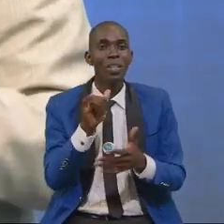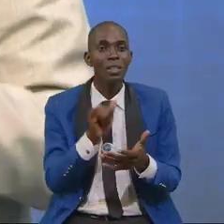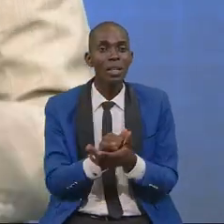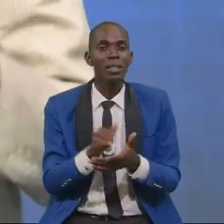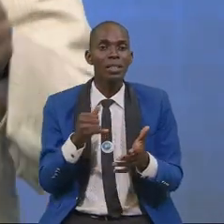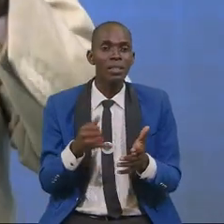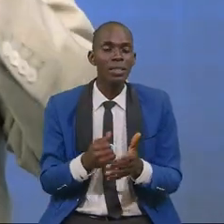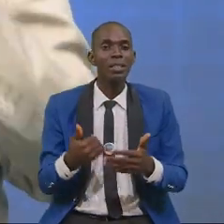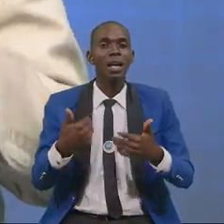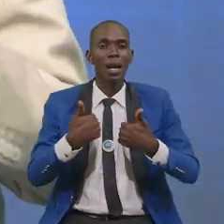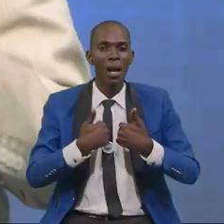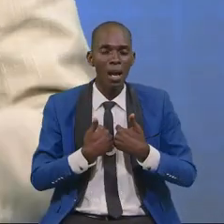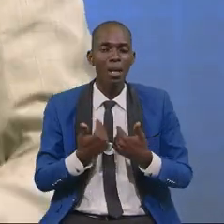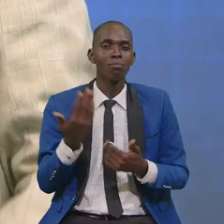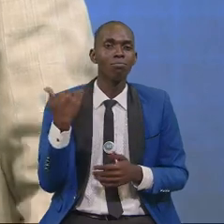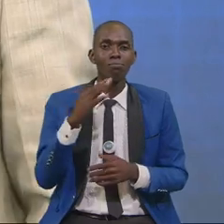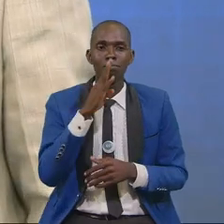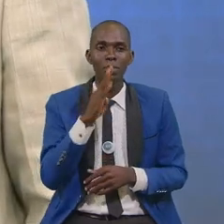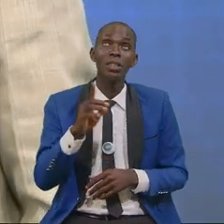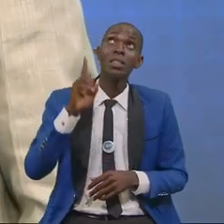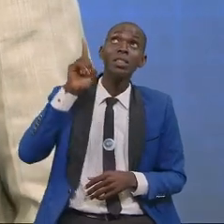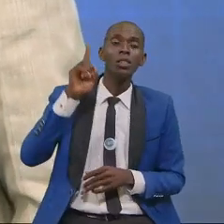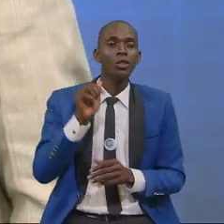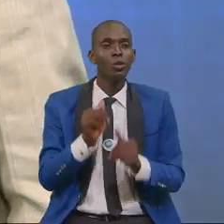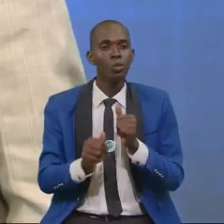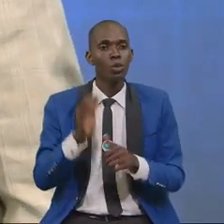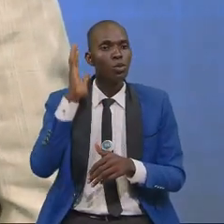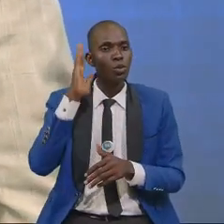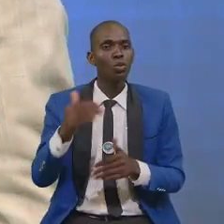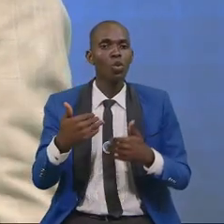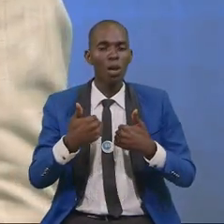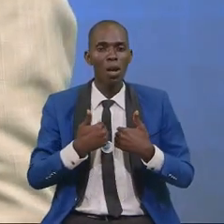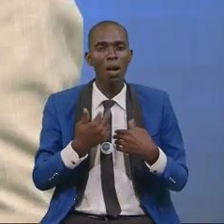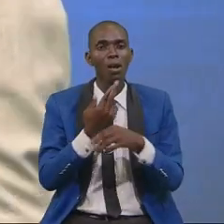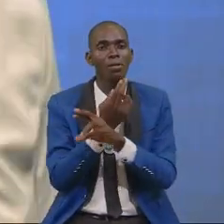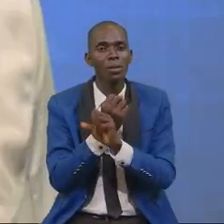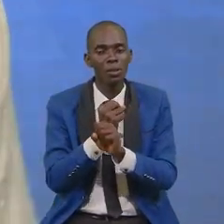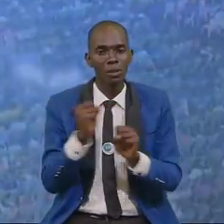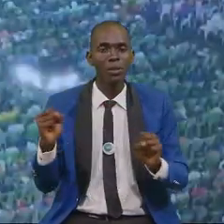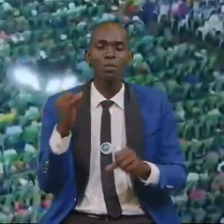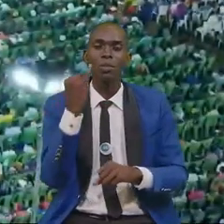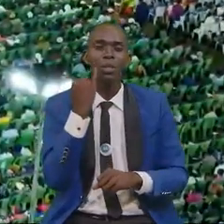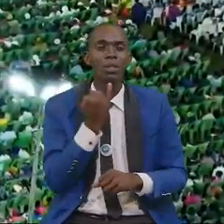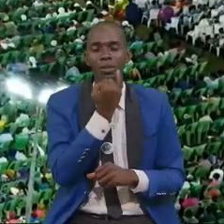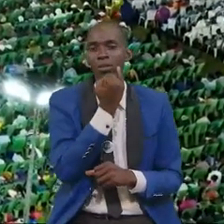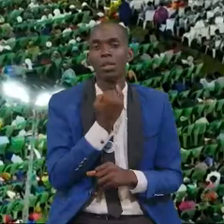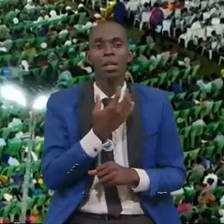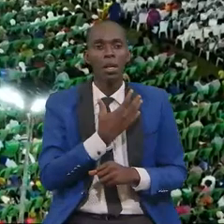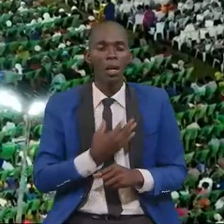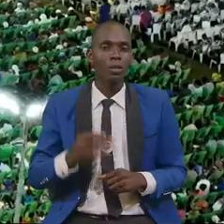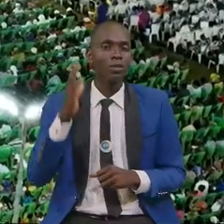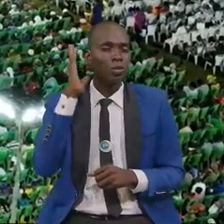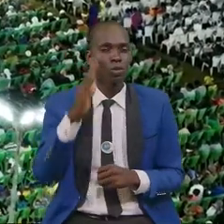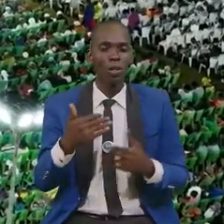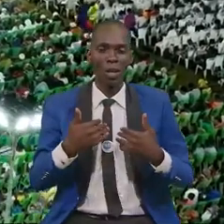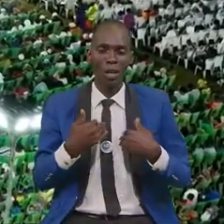that it had been he which should have redeemed Israel and should have redeemed